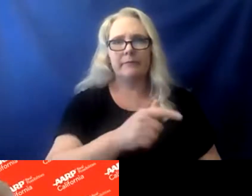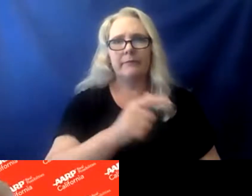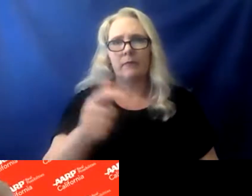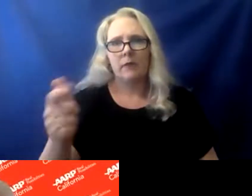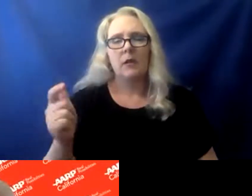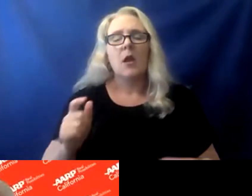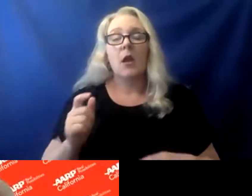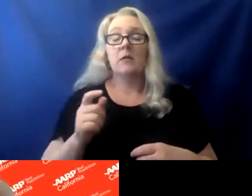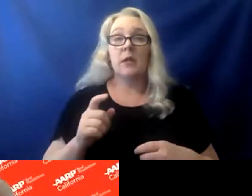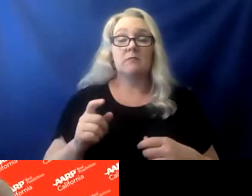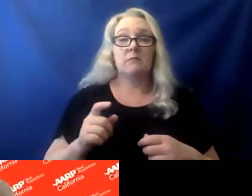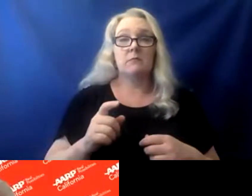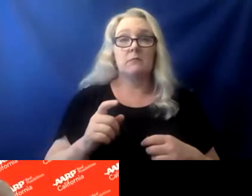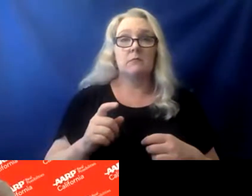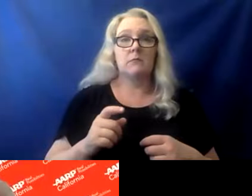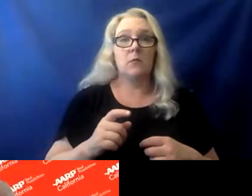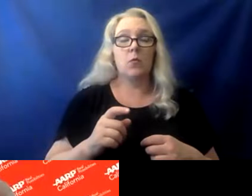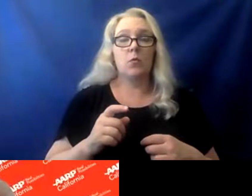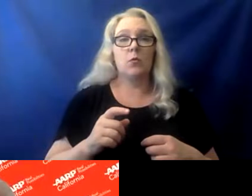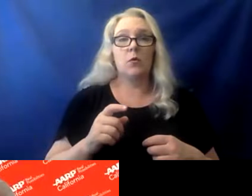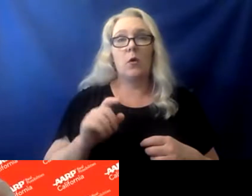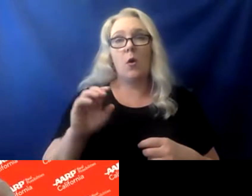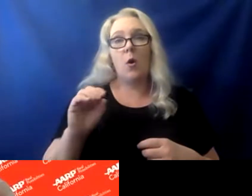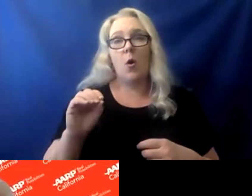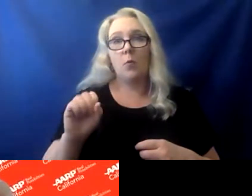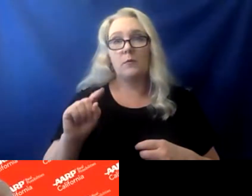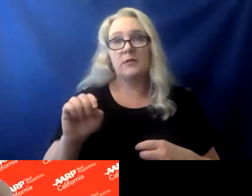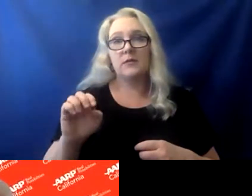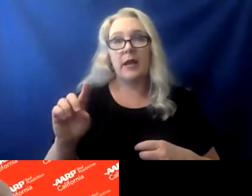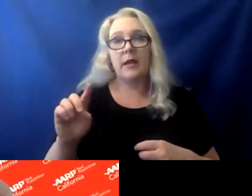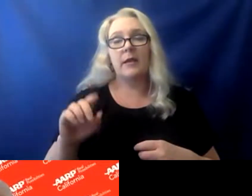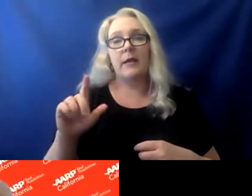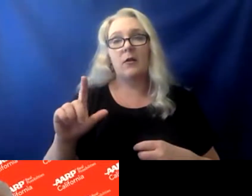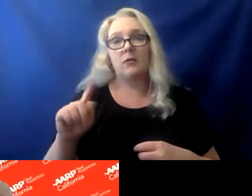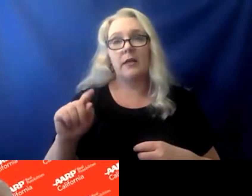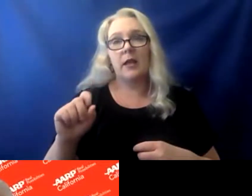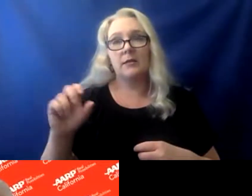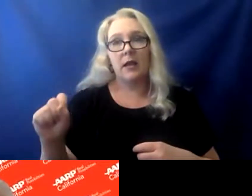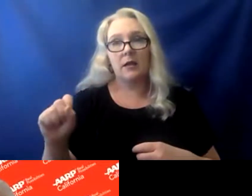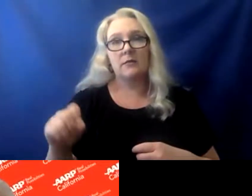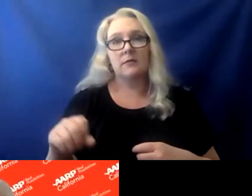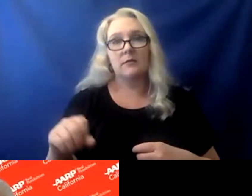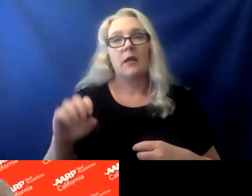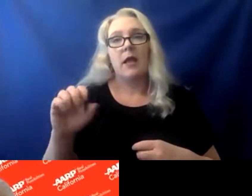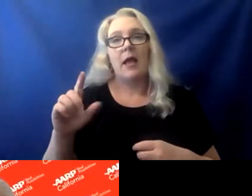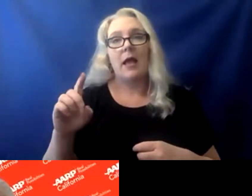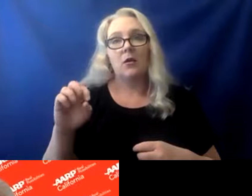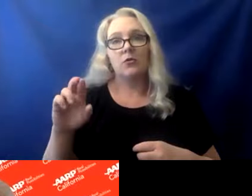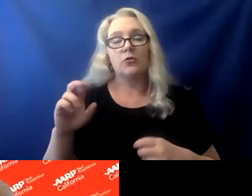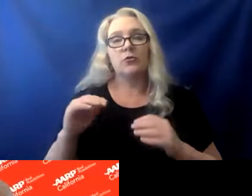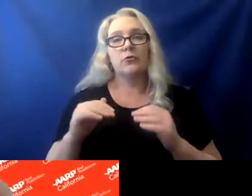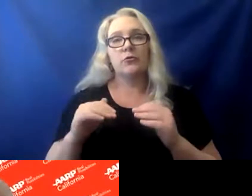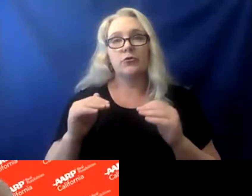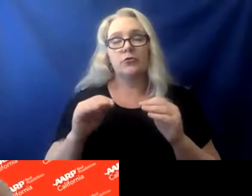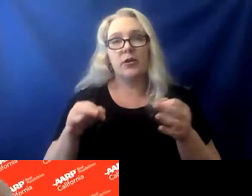came first. So refreshing Olmsted and the LTSS, getting an Elder Justice Coordinating Council, getting a Direct Care